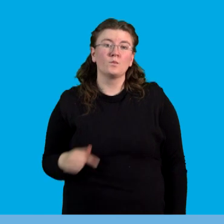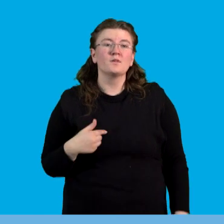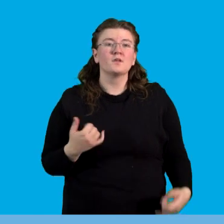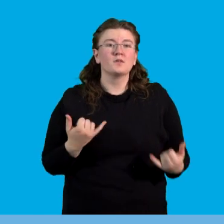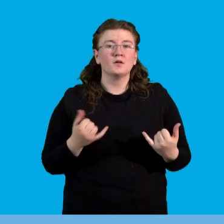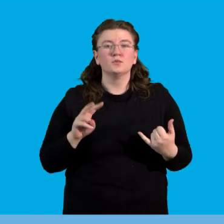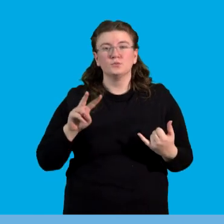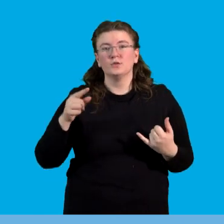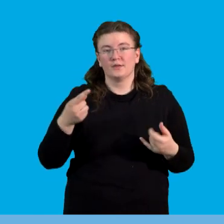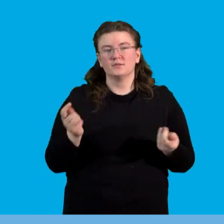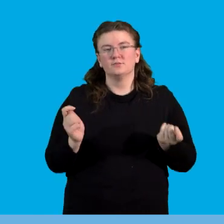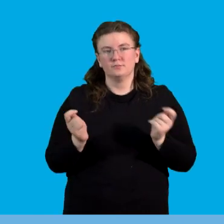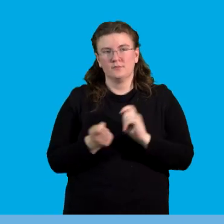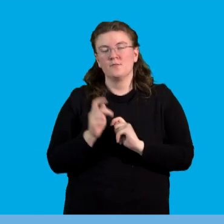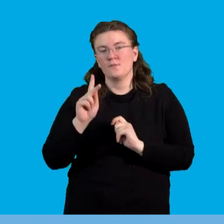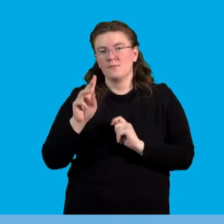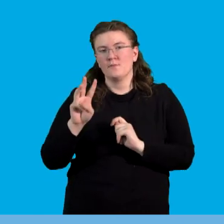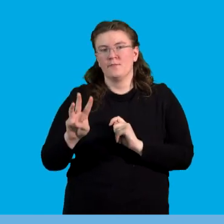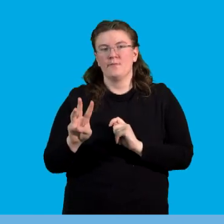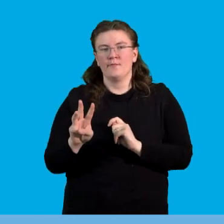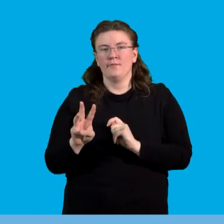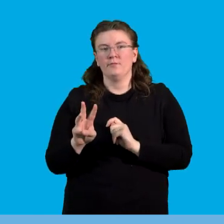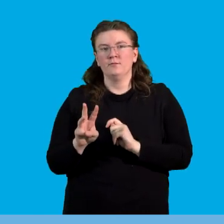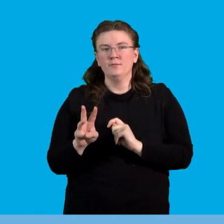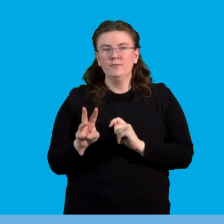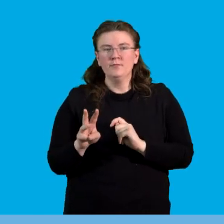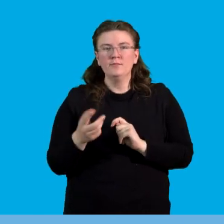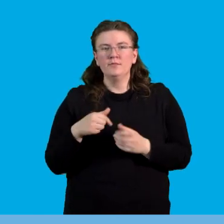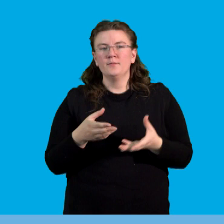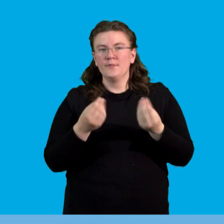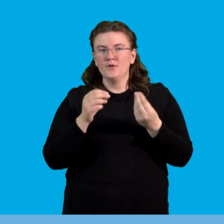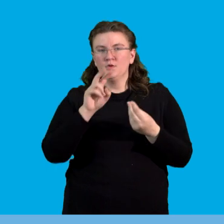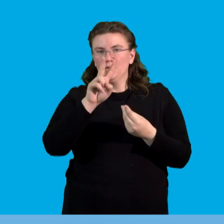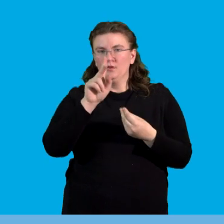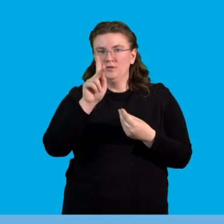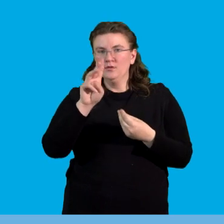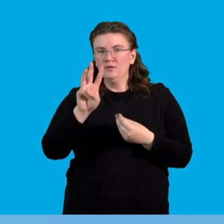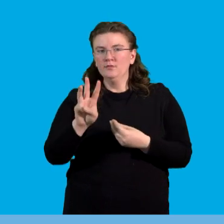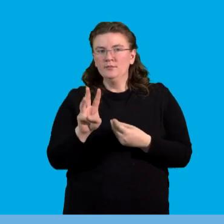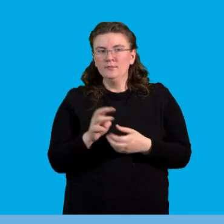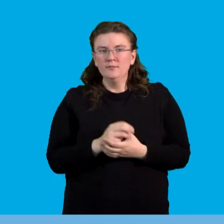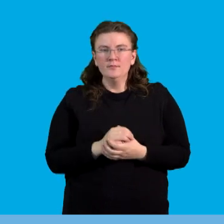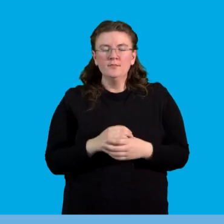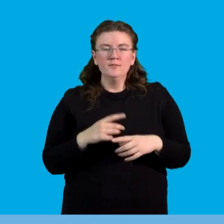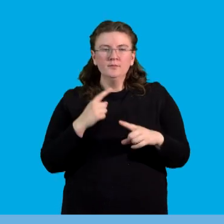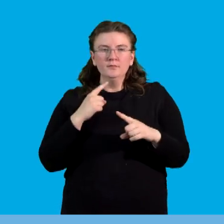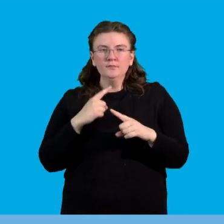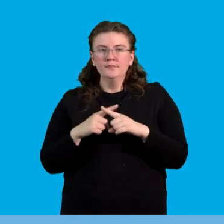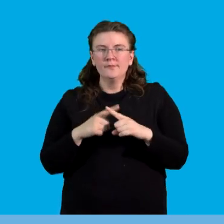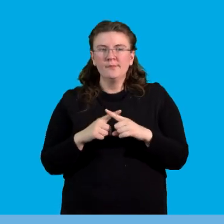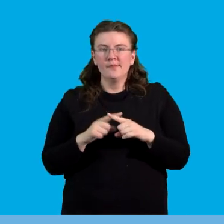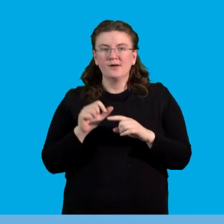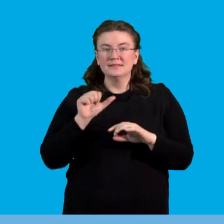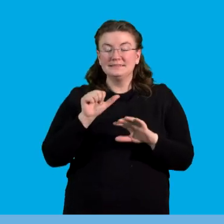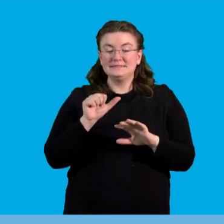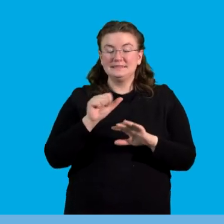So we have converted our 2000 watts into kilowatts, and we are finding that it is 2 kilowatts, which is